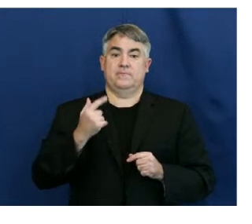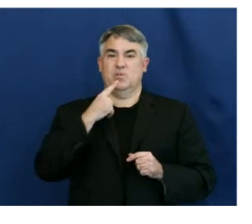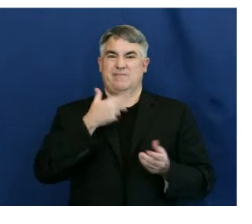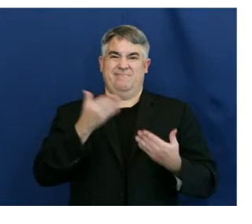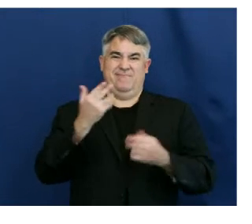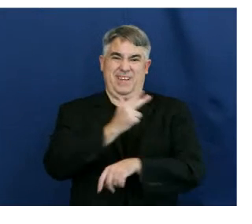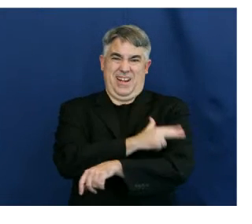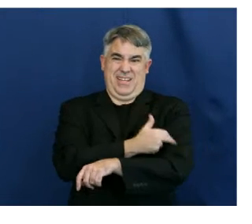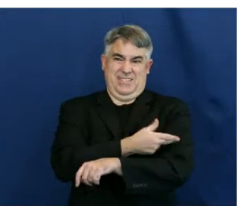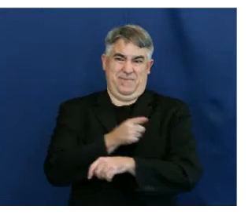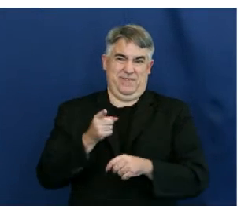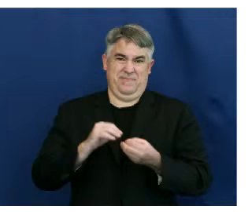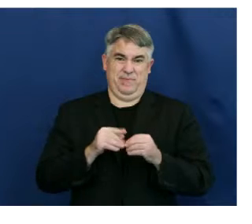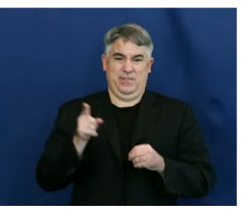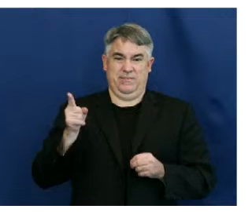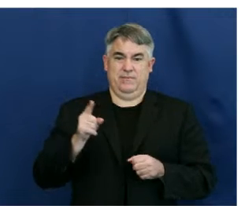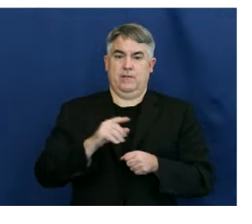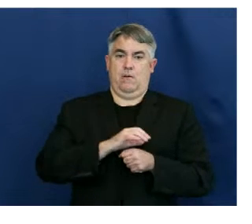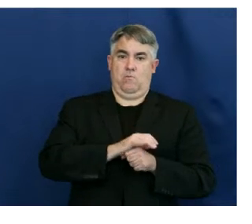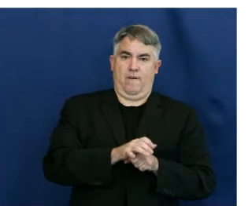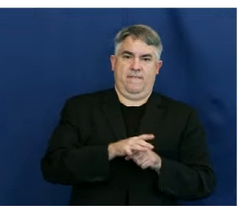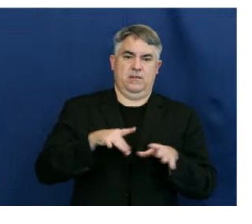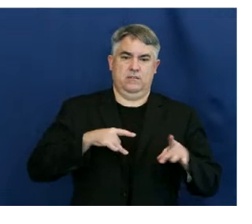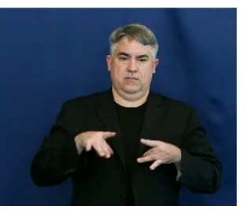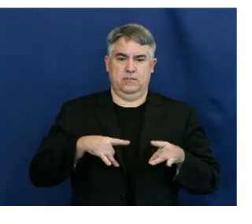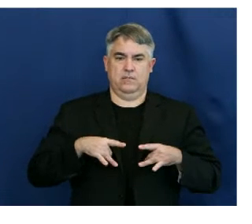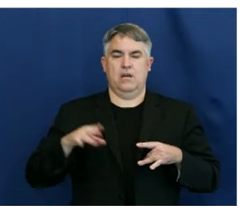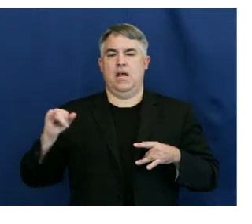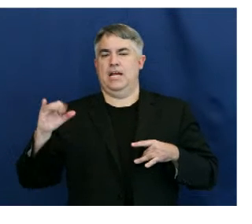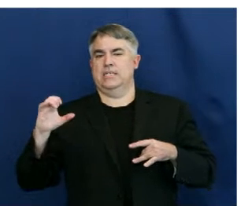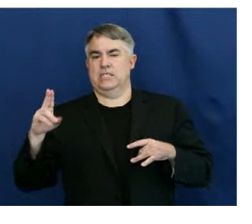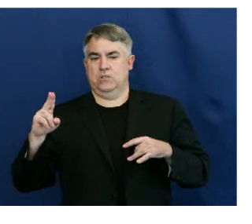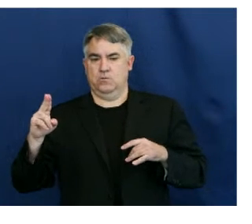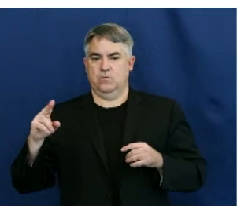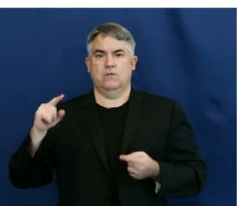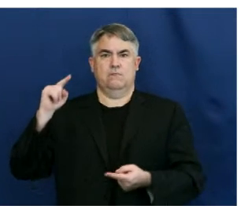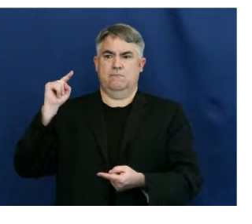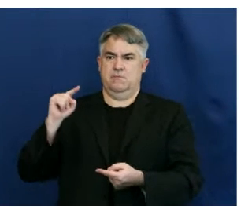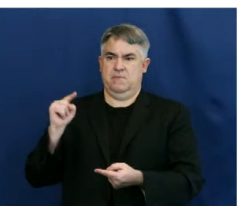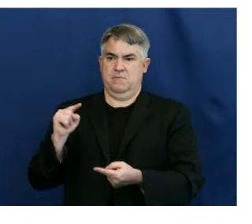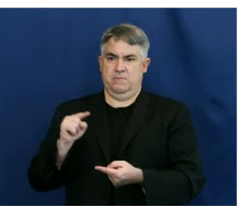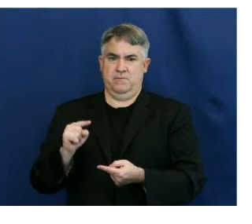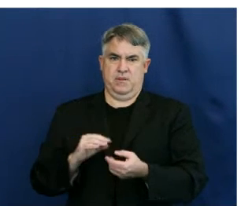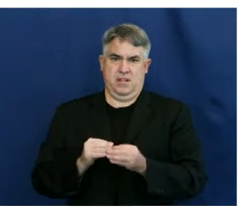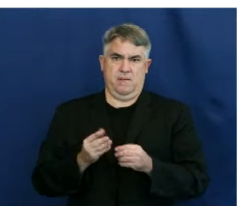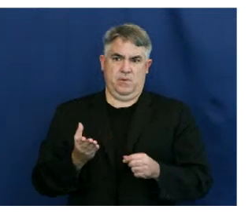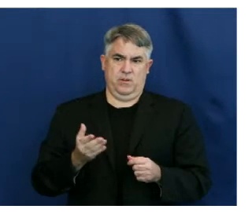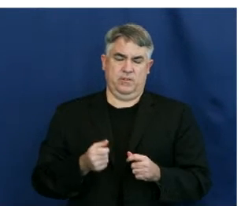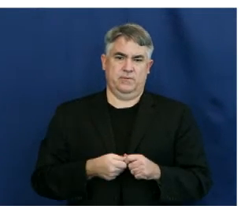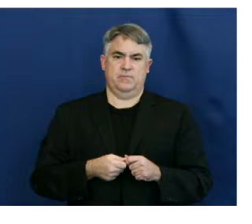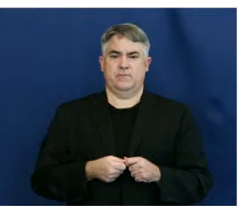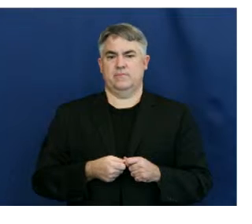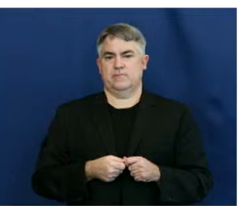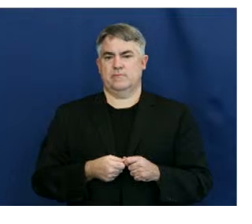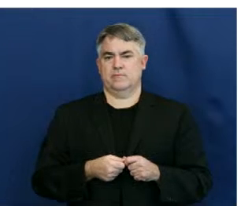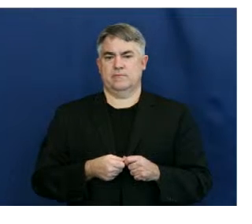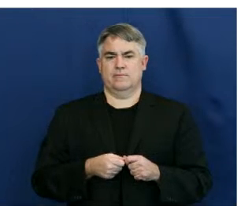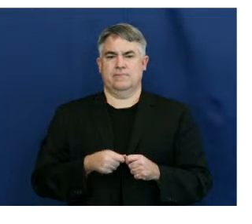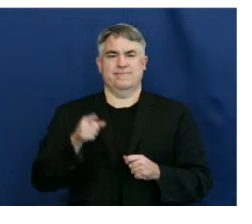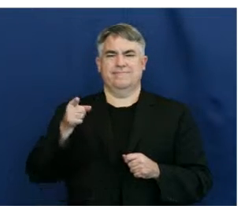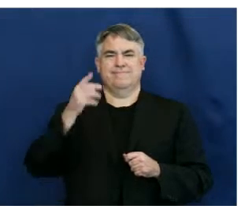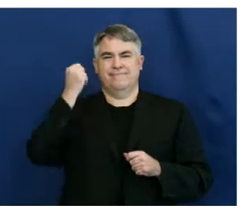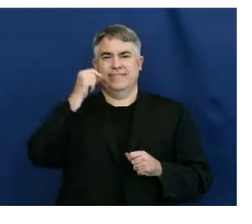COVID ICU and COVID-related hospitalizations. This is encouraging. This obviously follows a lag in the number of cases coming down.